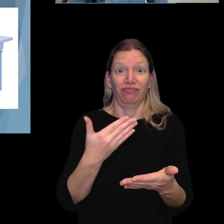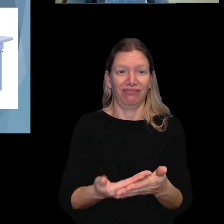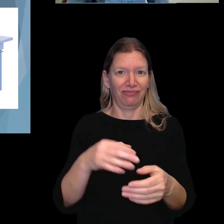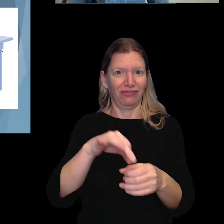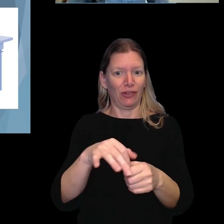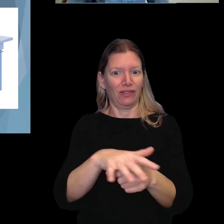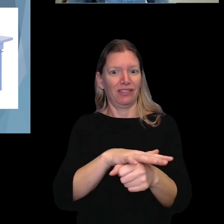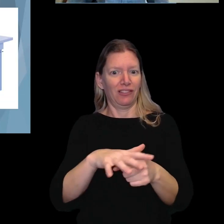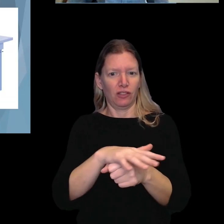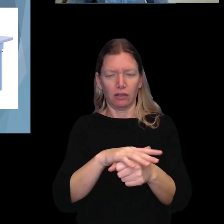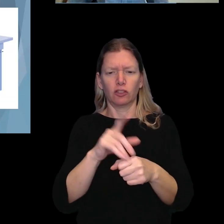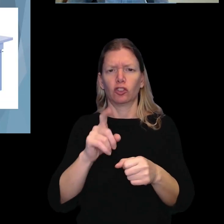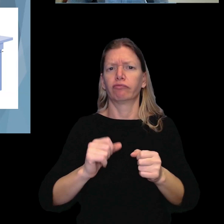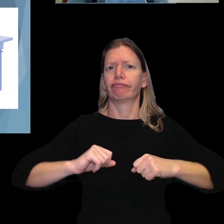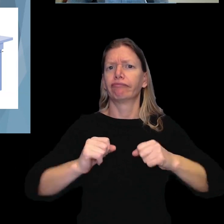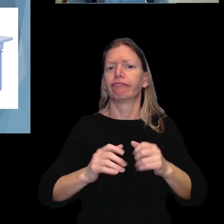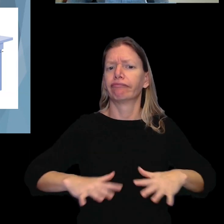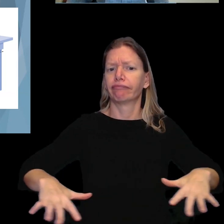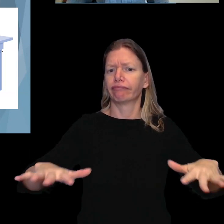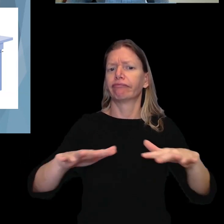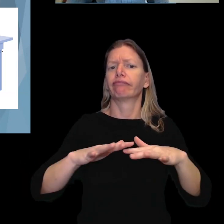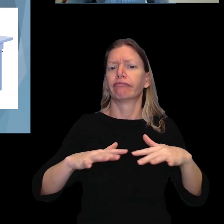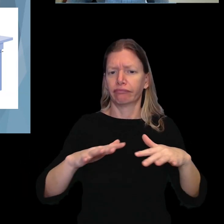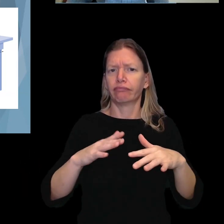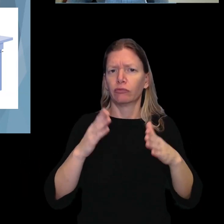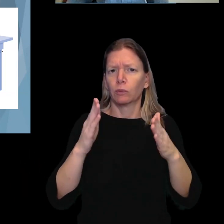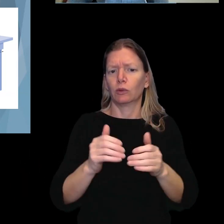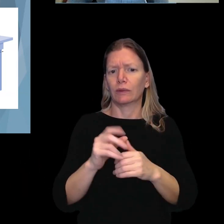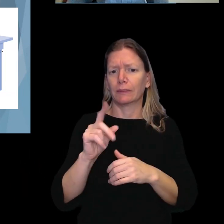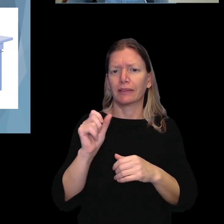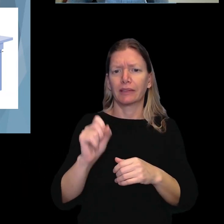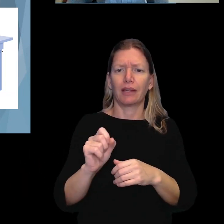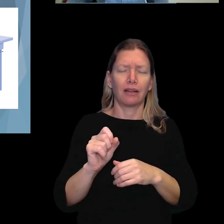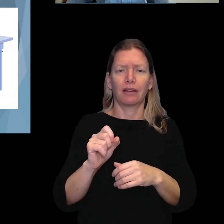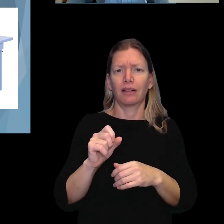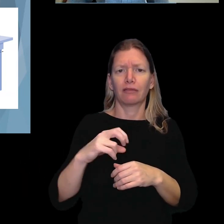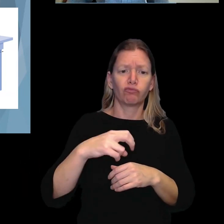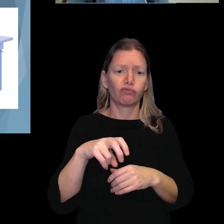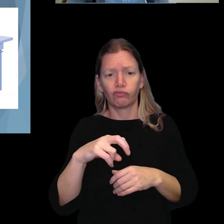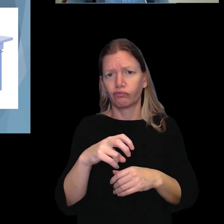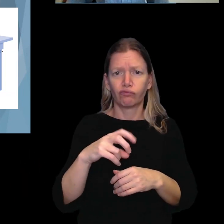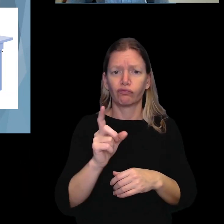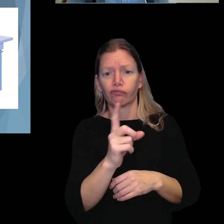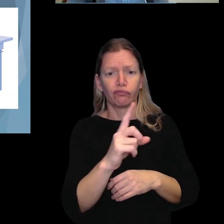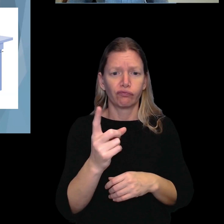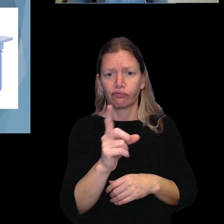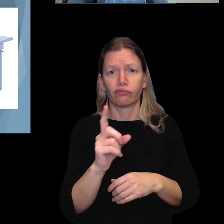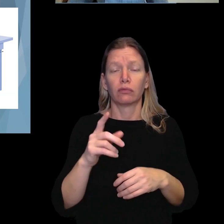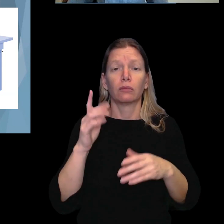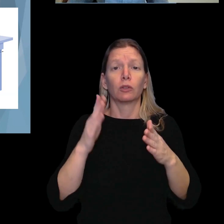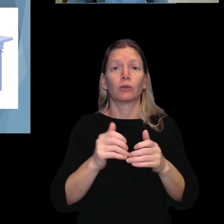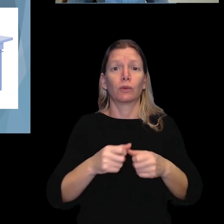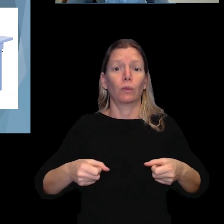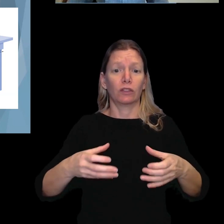The voting area itself should have plenty of space for a person with a disability to be